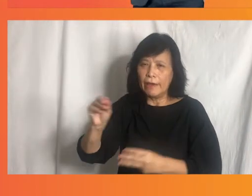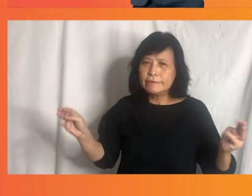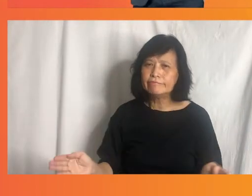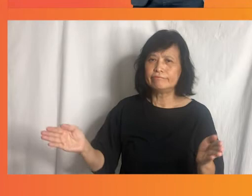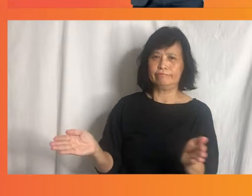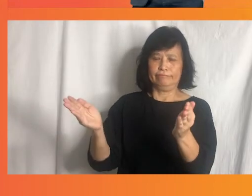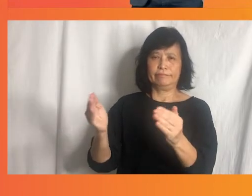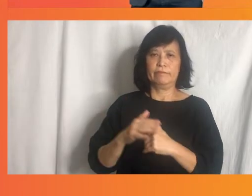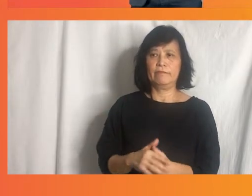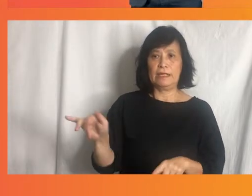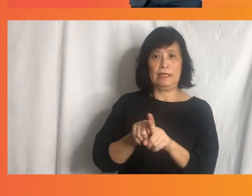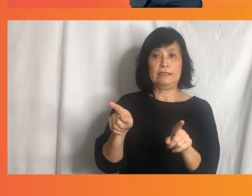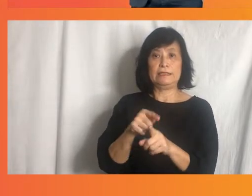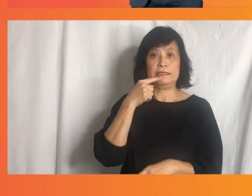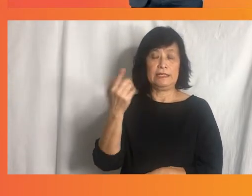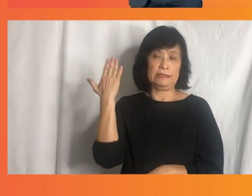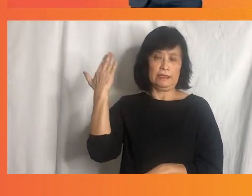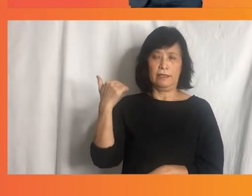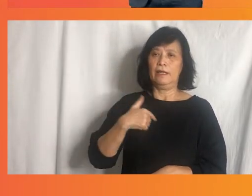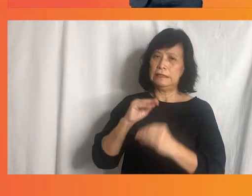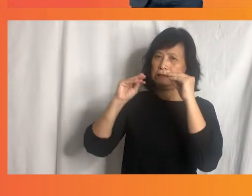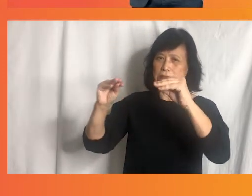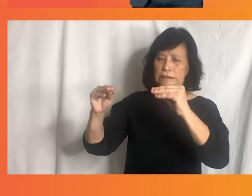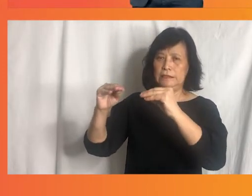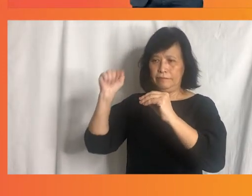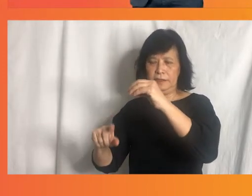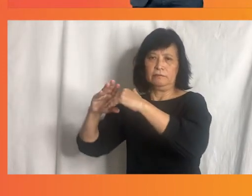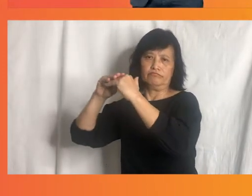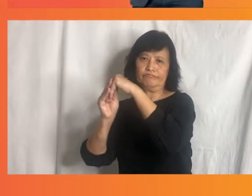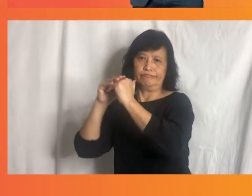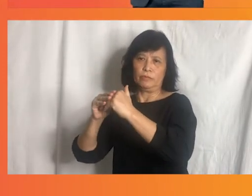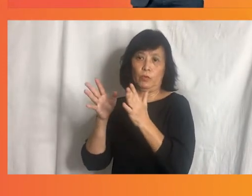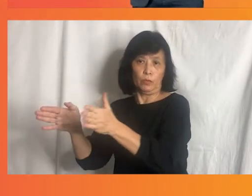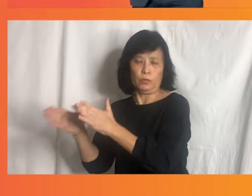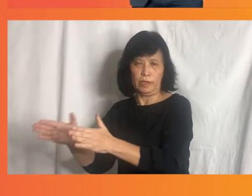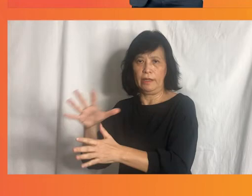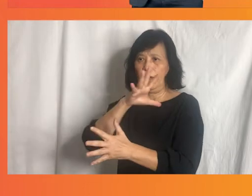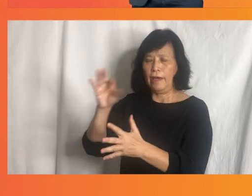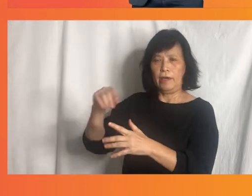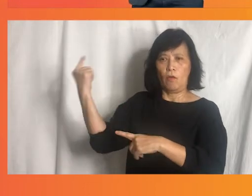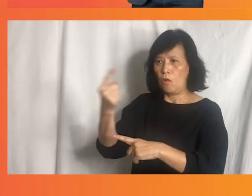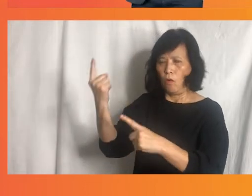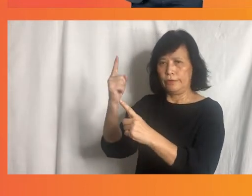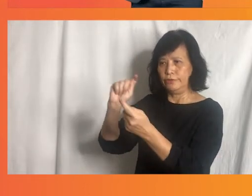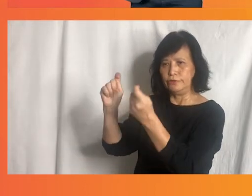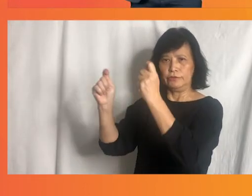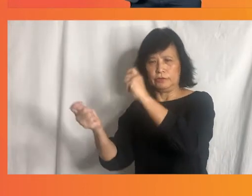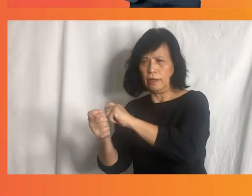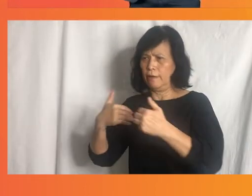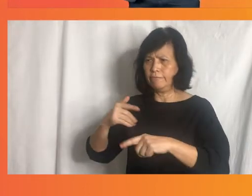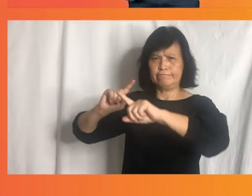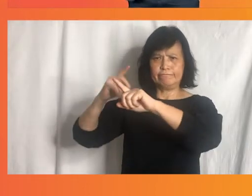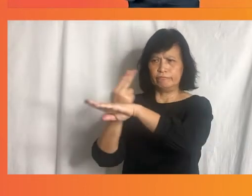Now, as mentioned previously, teaching methods need to be adapted for Sam, and teaching delivery often changes. We have used